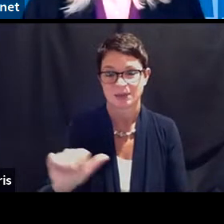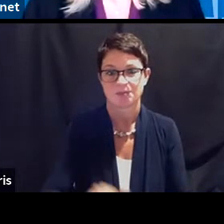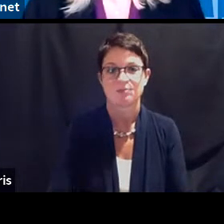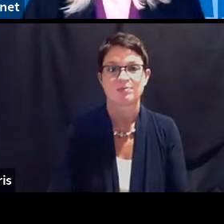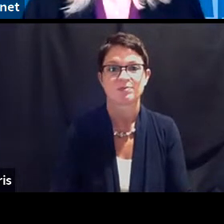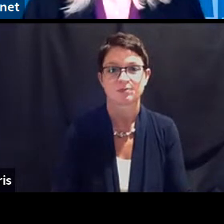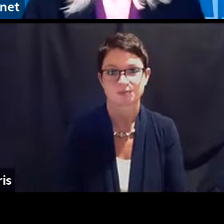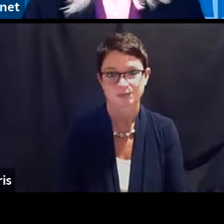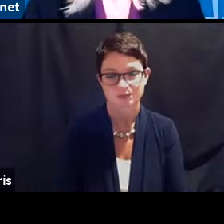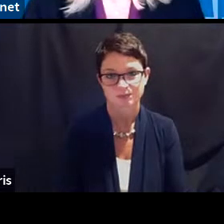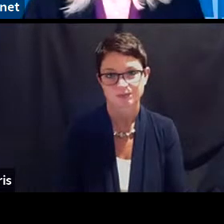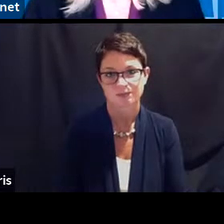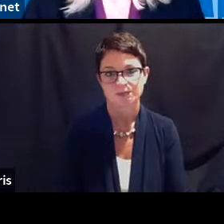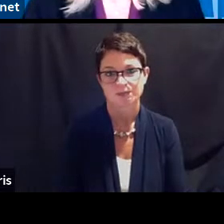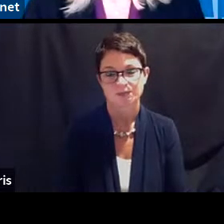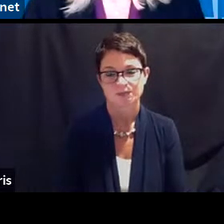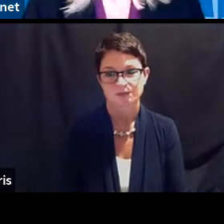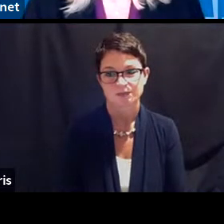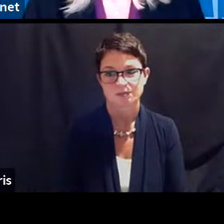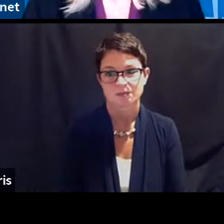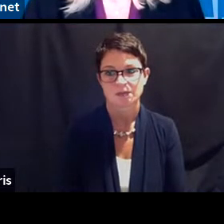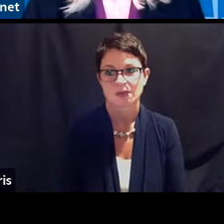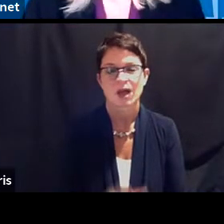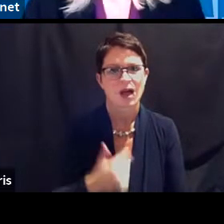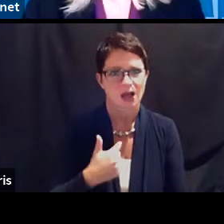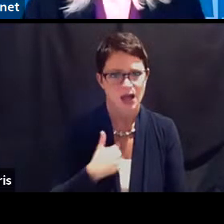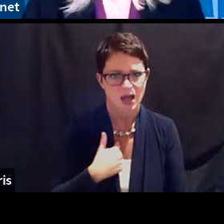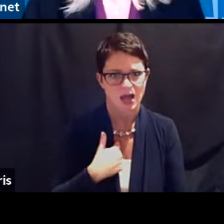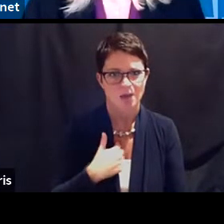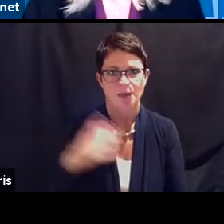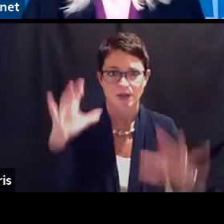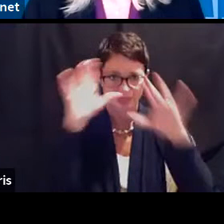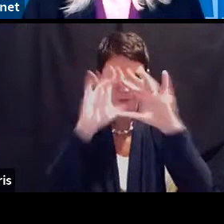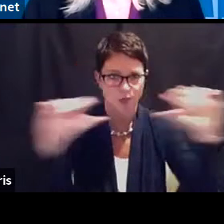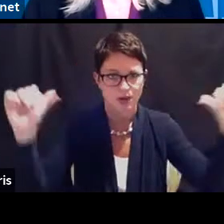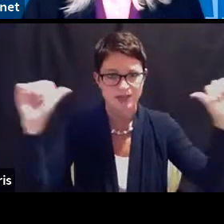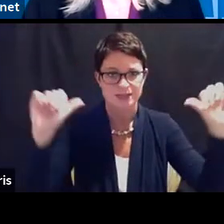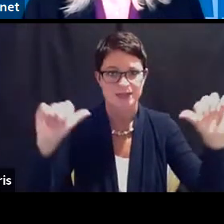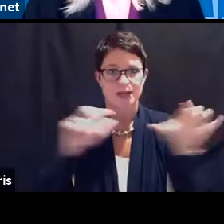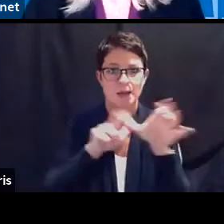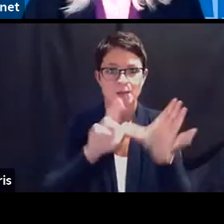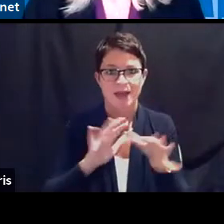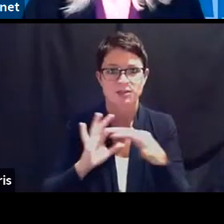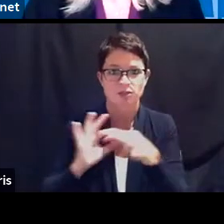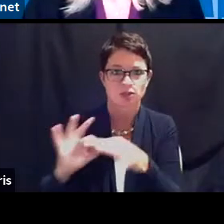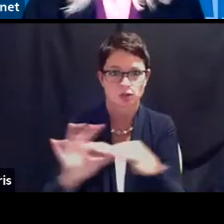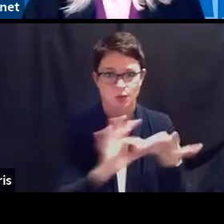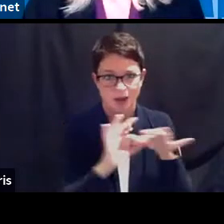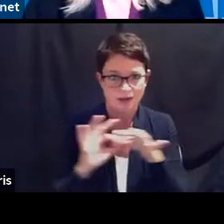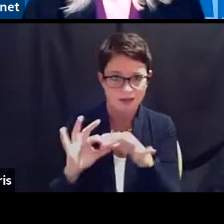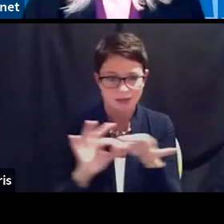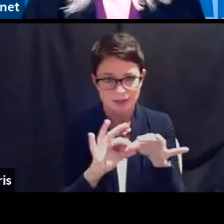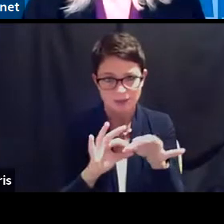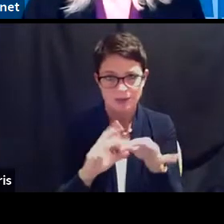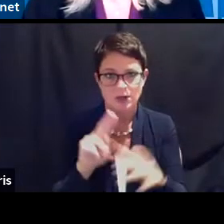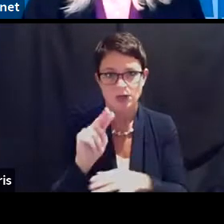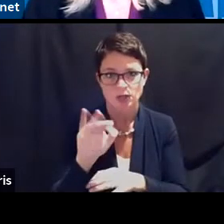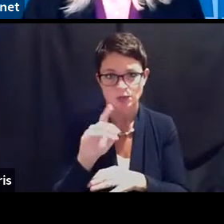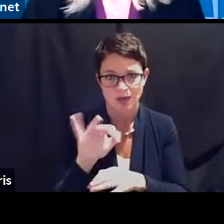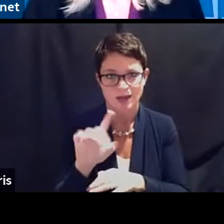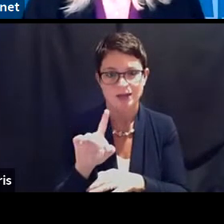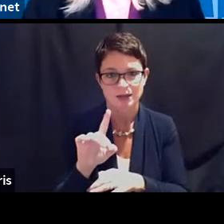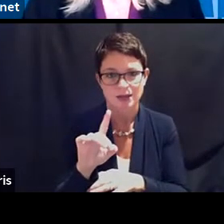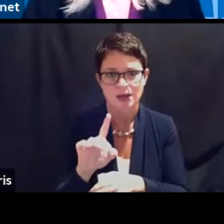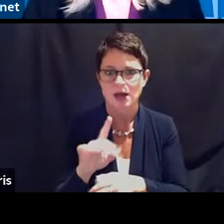zebra, and A as in apple. And I am the president of Passengers United. And I